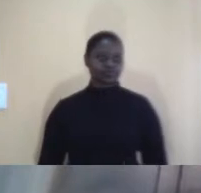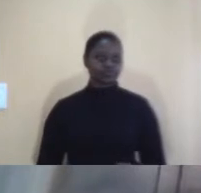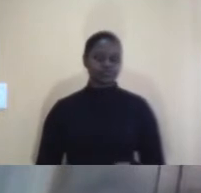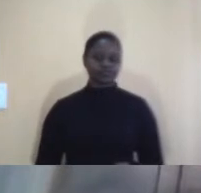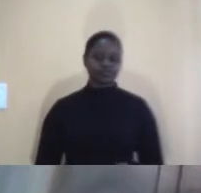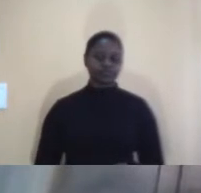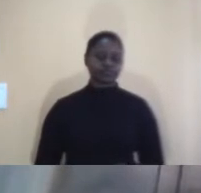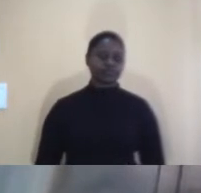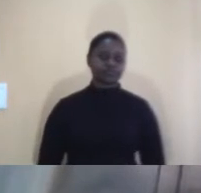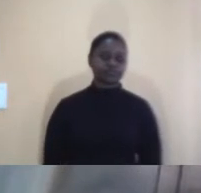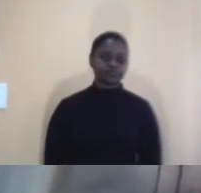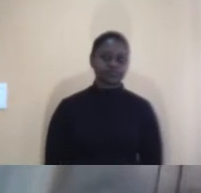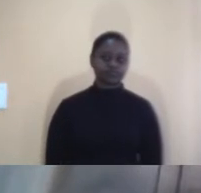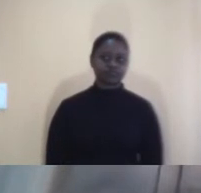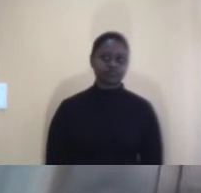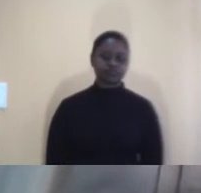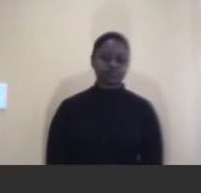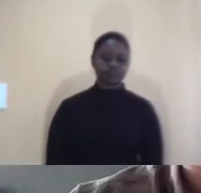Sir.